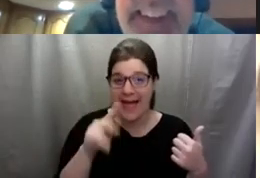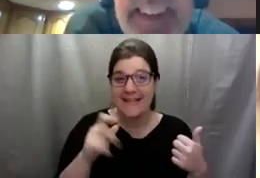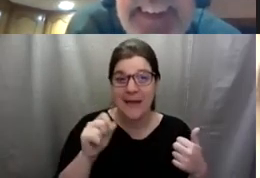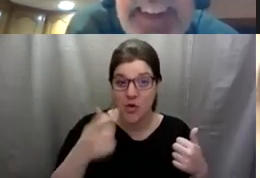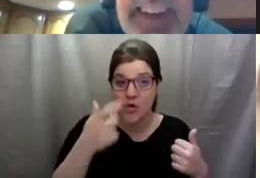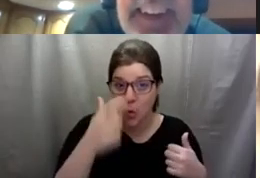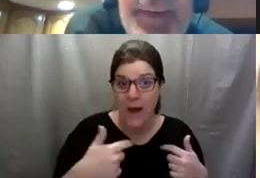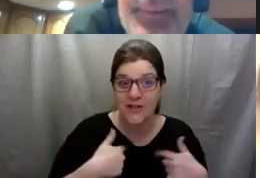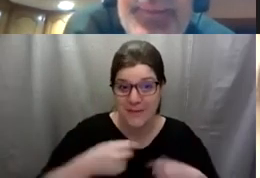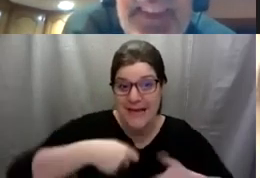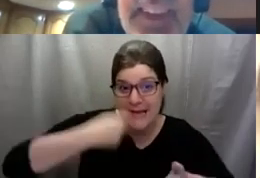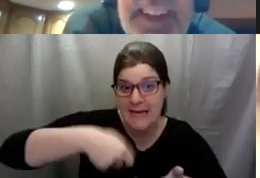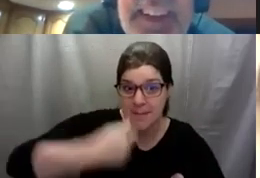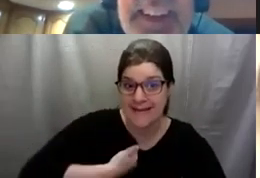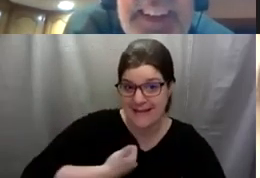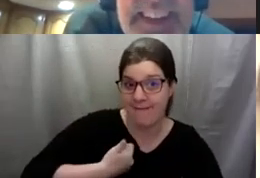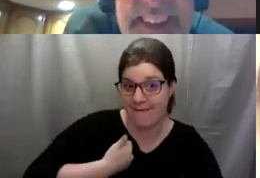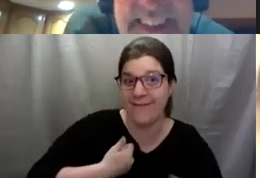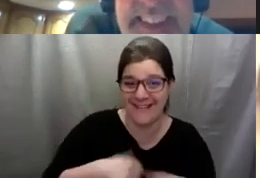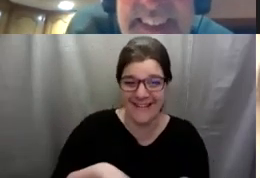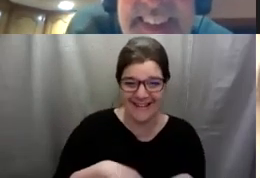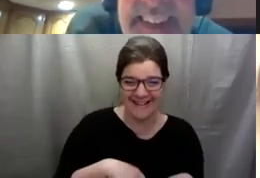Yes. Feel free to bring your own food and eat it. Yeah.